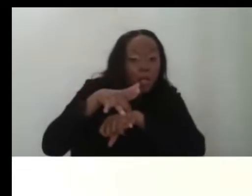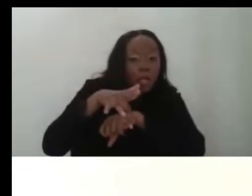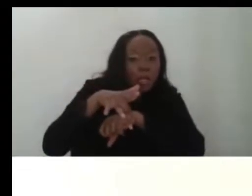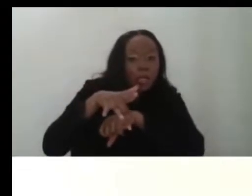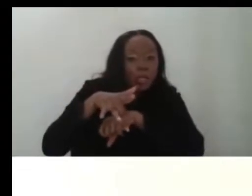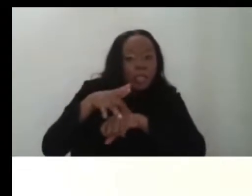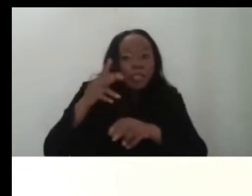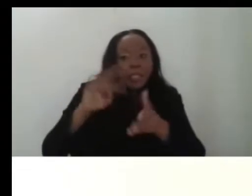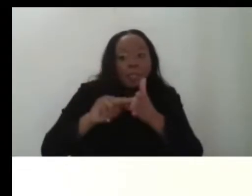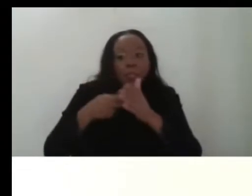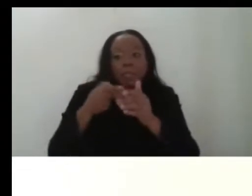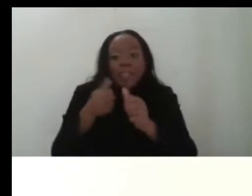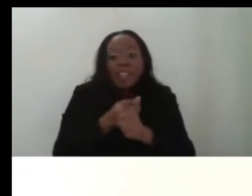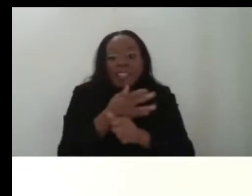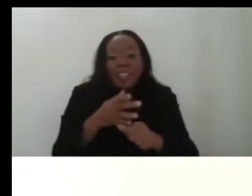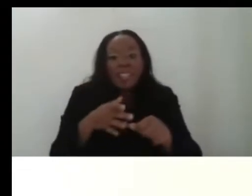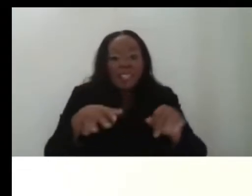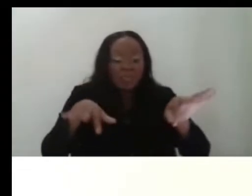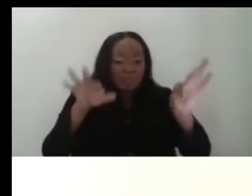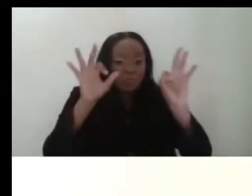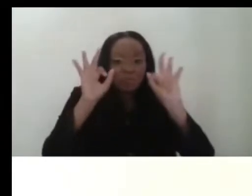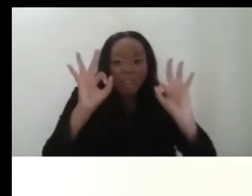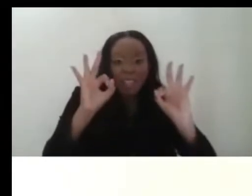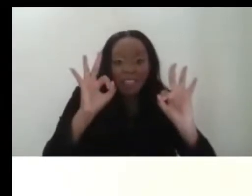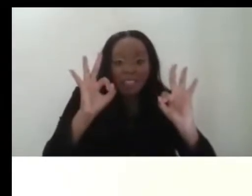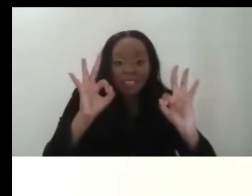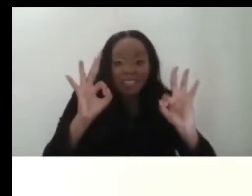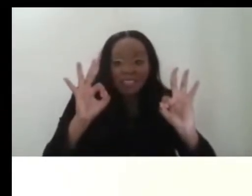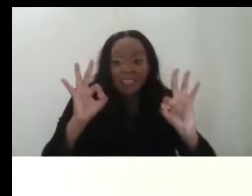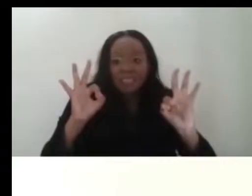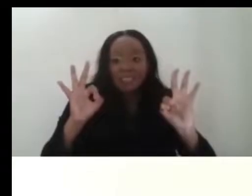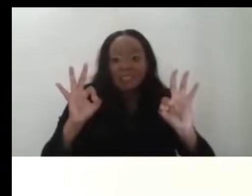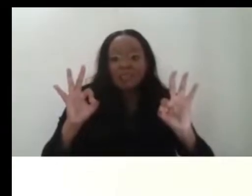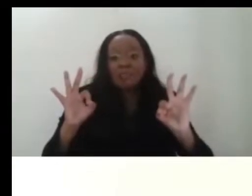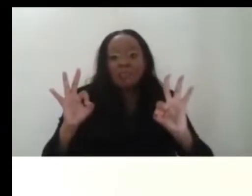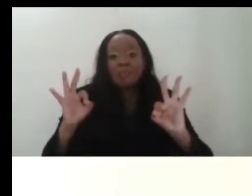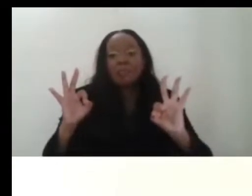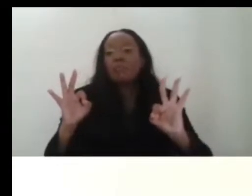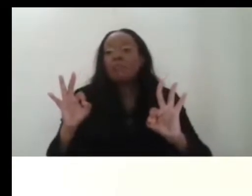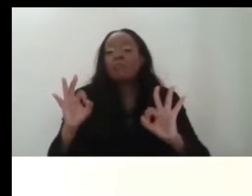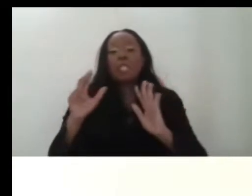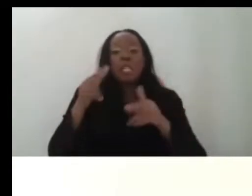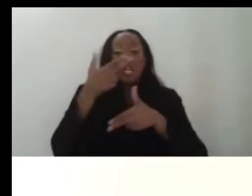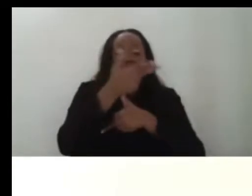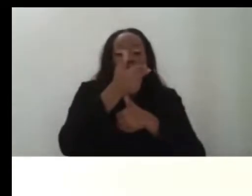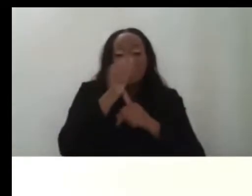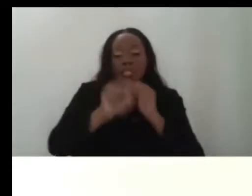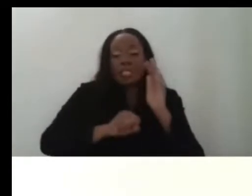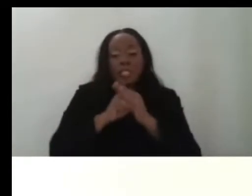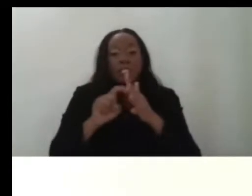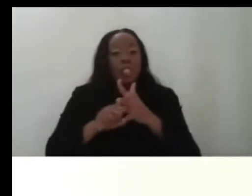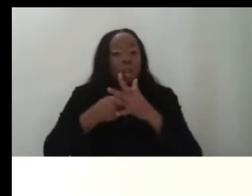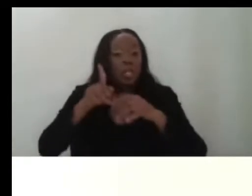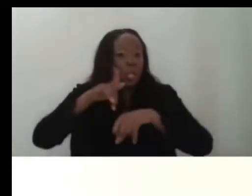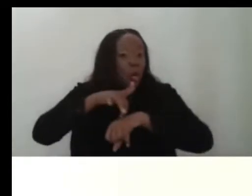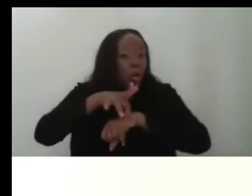right. The season is coming in early. It's ready. And so we got to be ready from